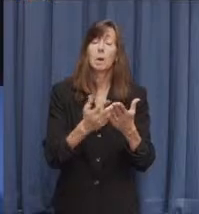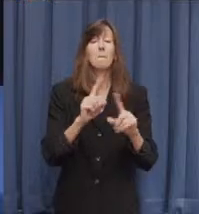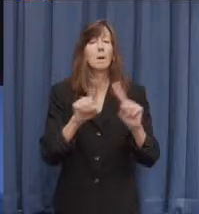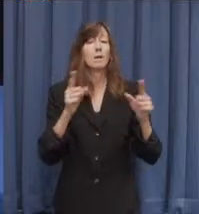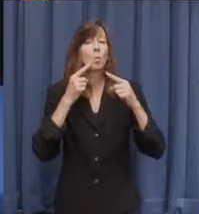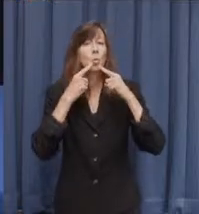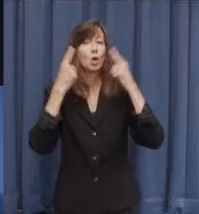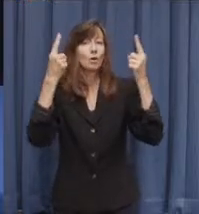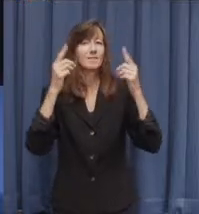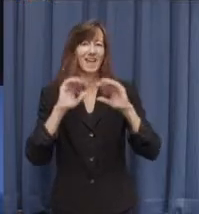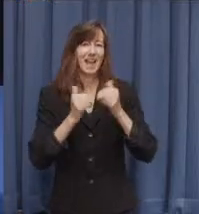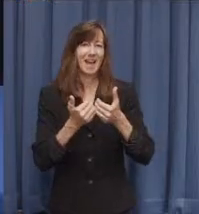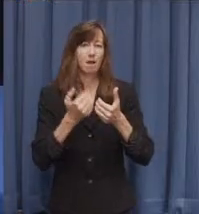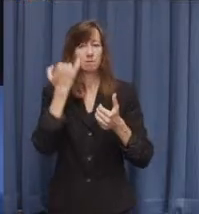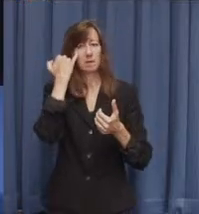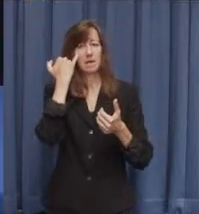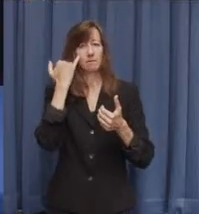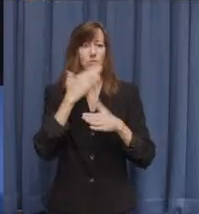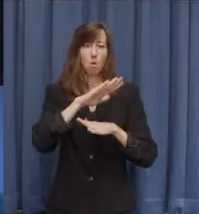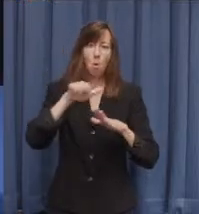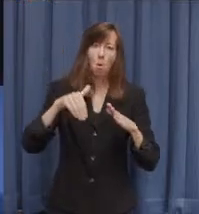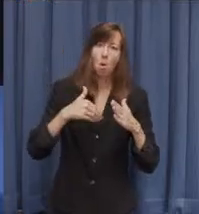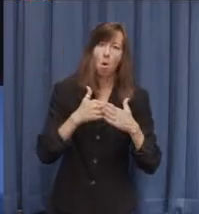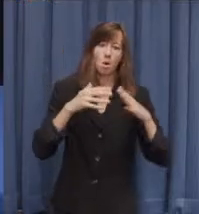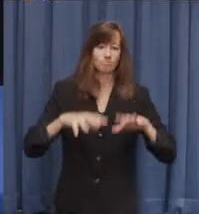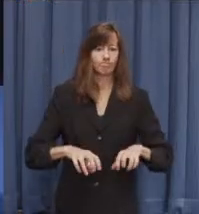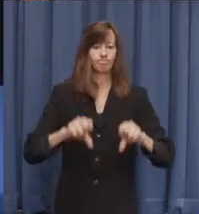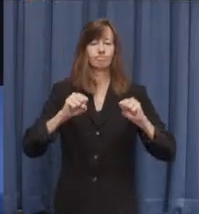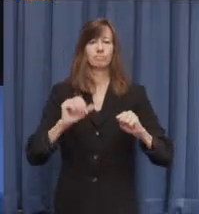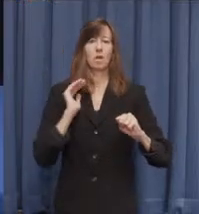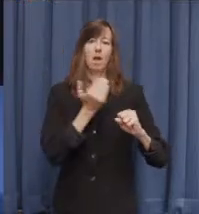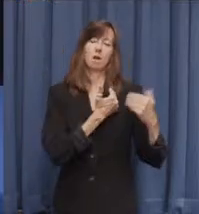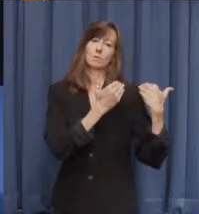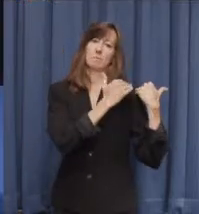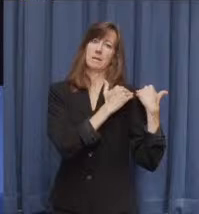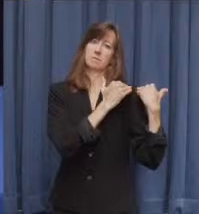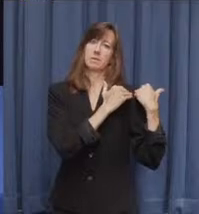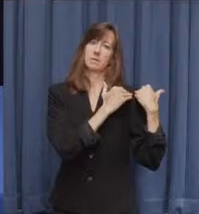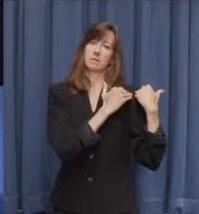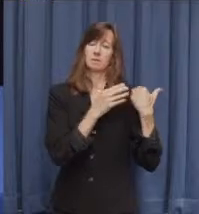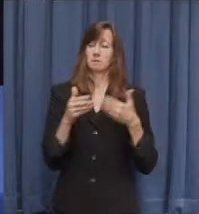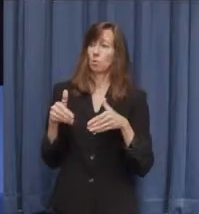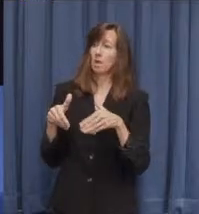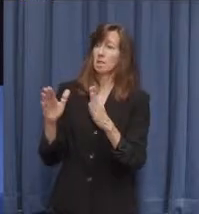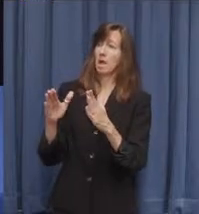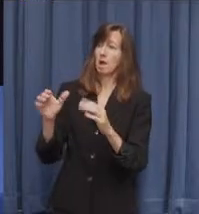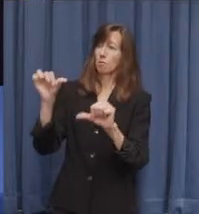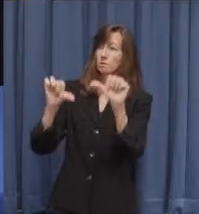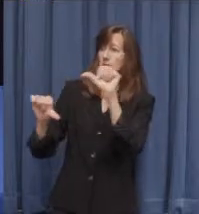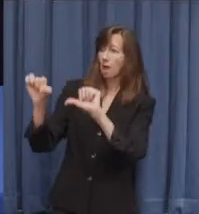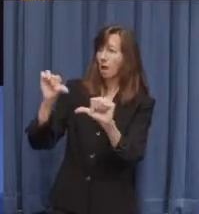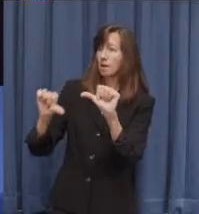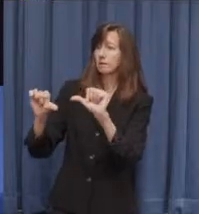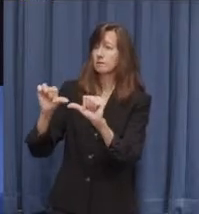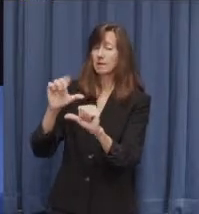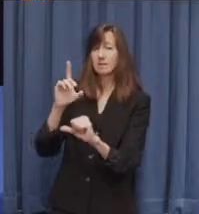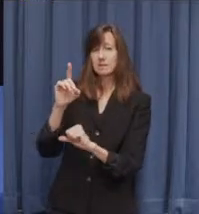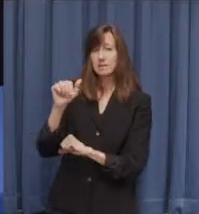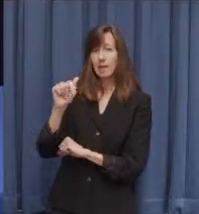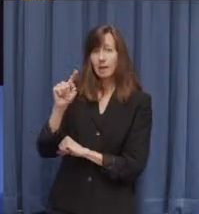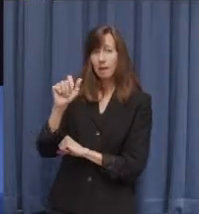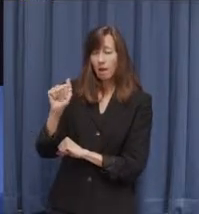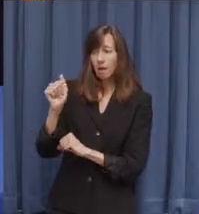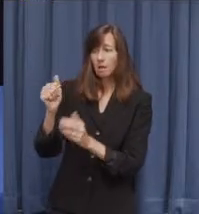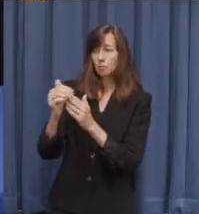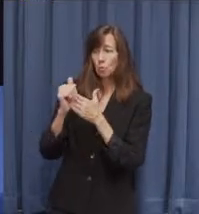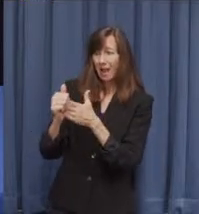recognize that and we let the science and the data and the health expertise guide what we do and don't do.